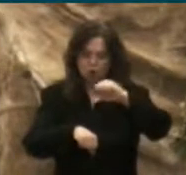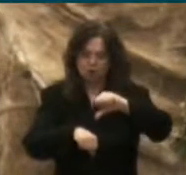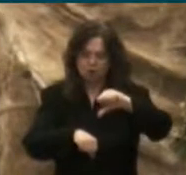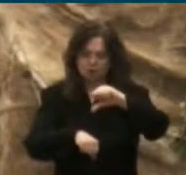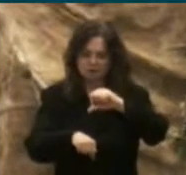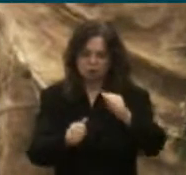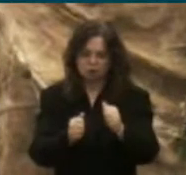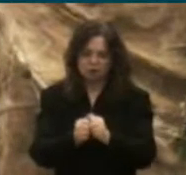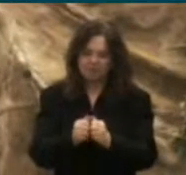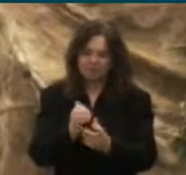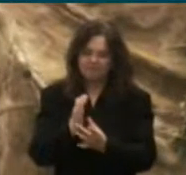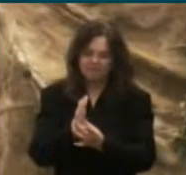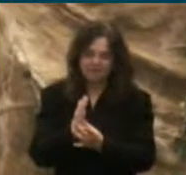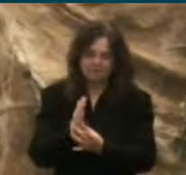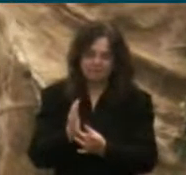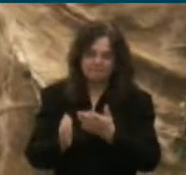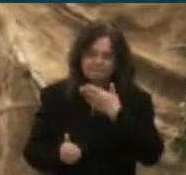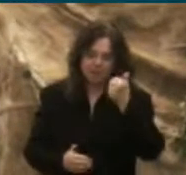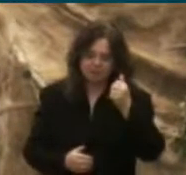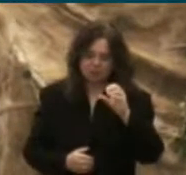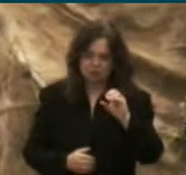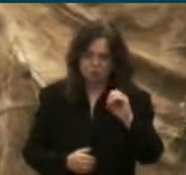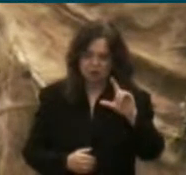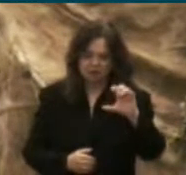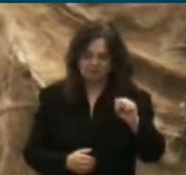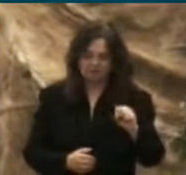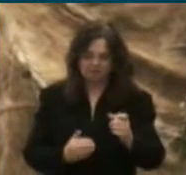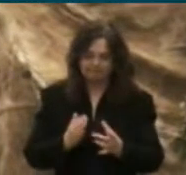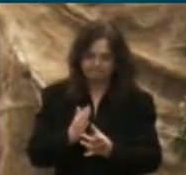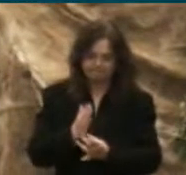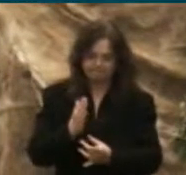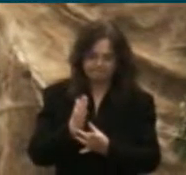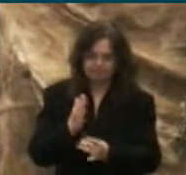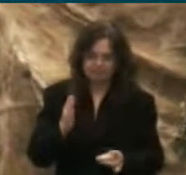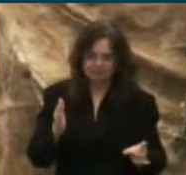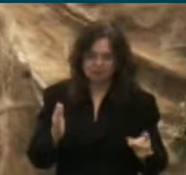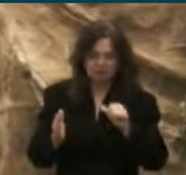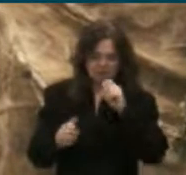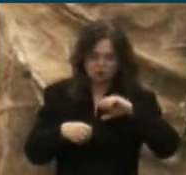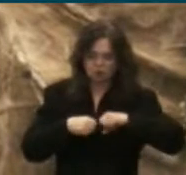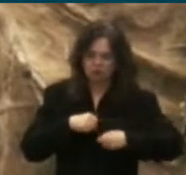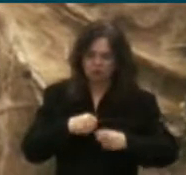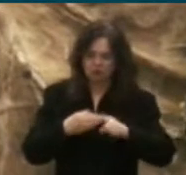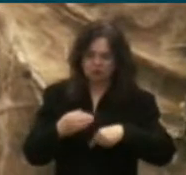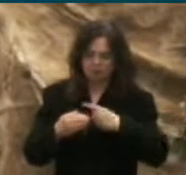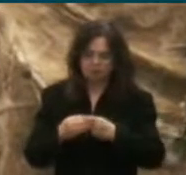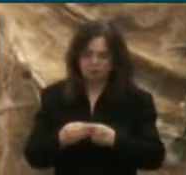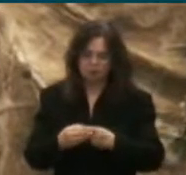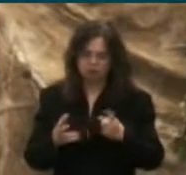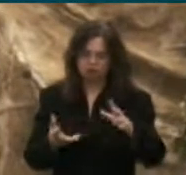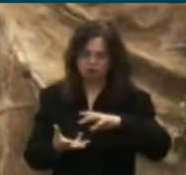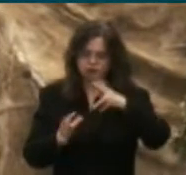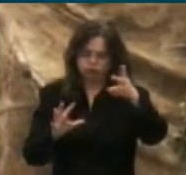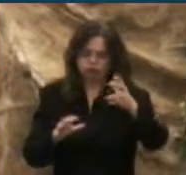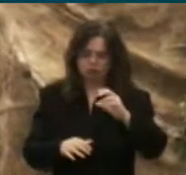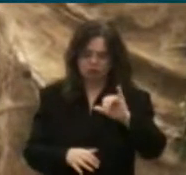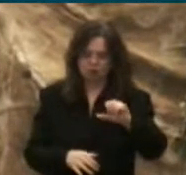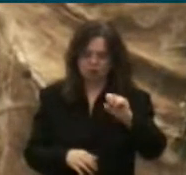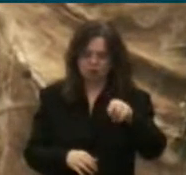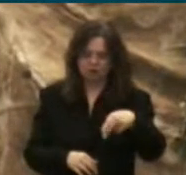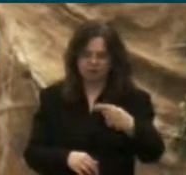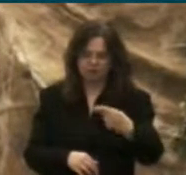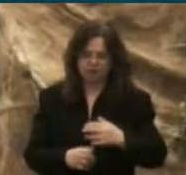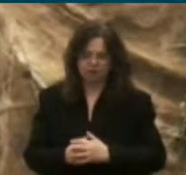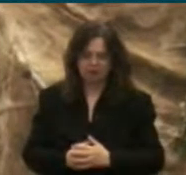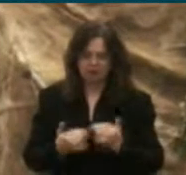the finest oils, but are not grieved over the ruin of Joseph. Therefore, they shall now be